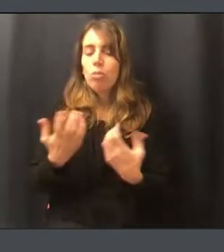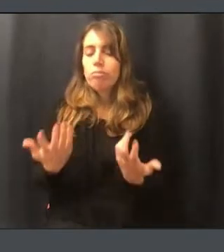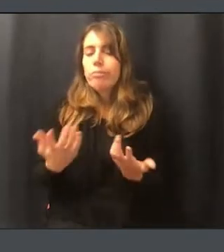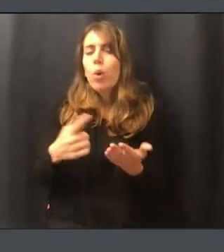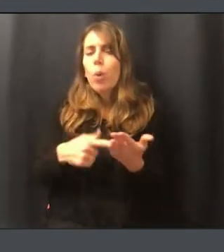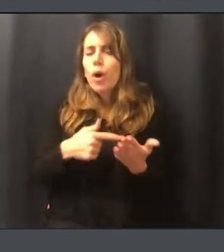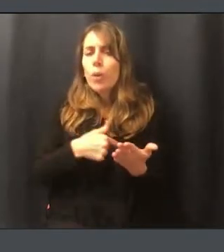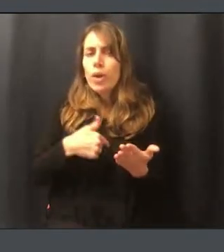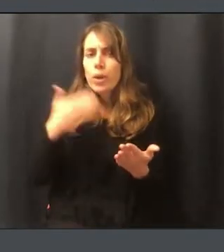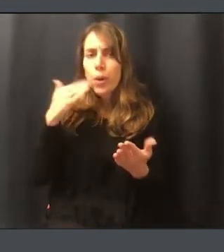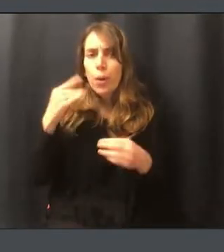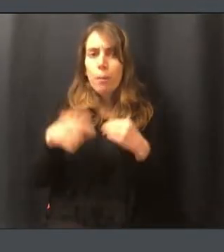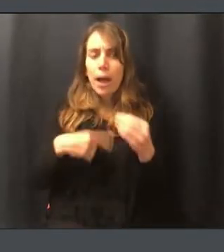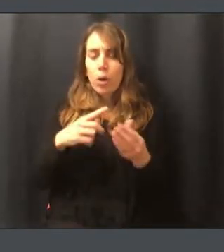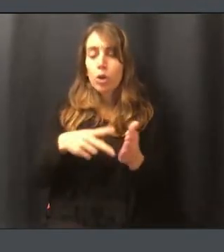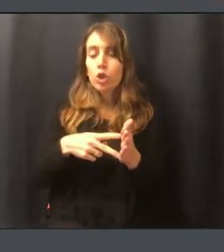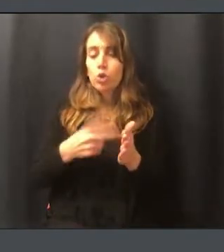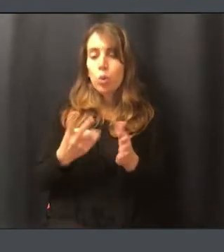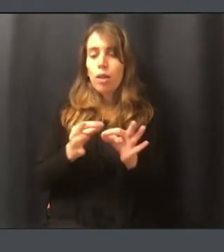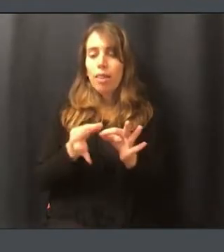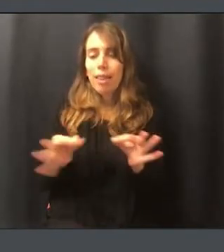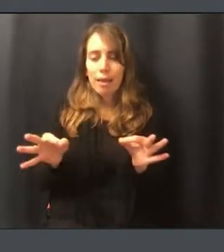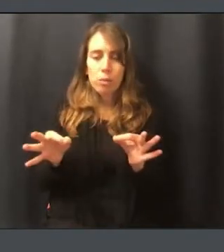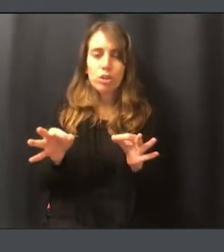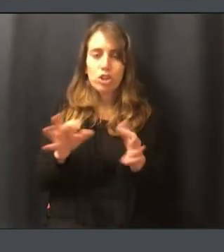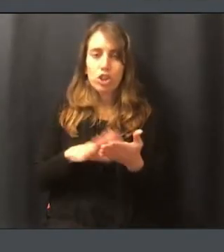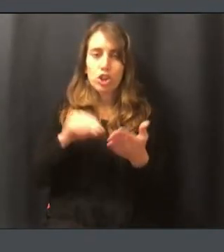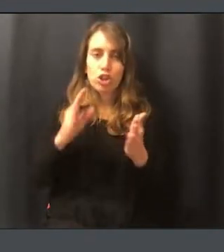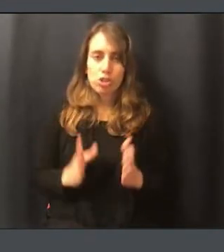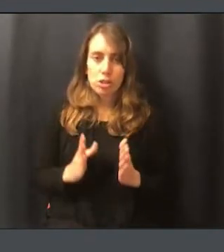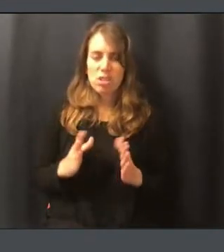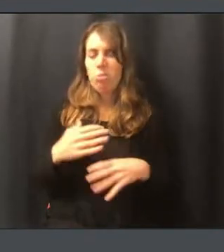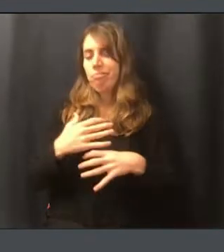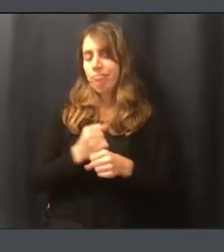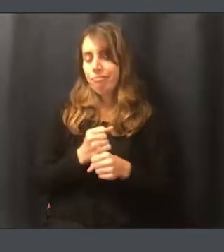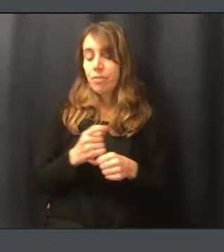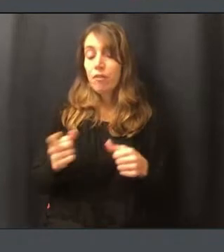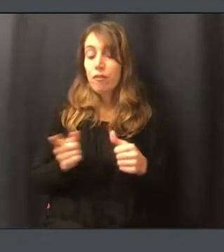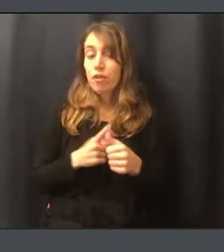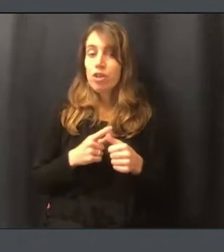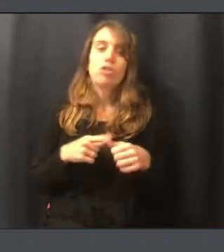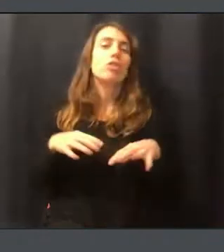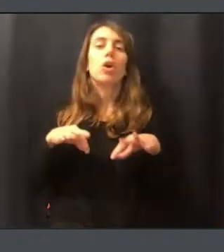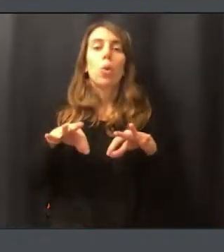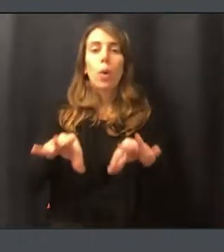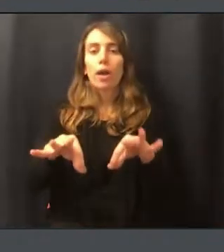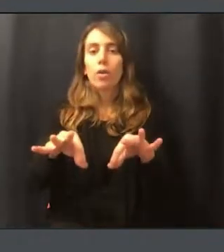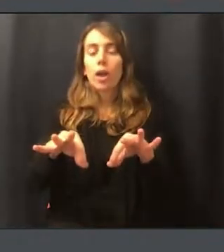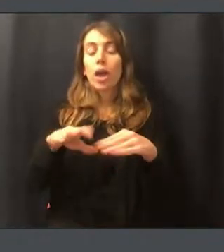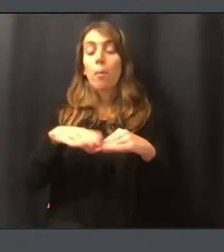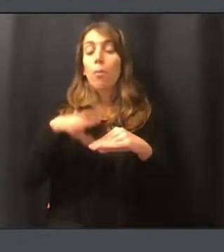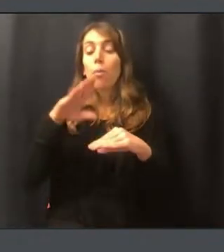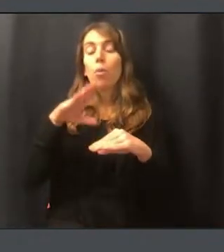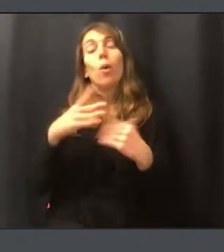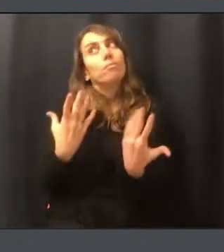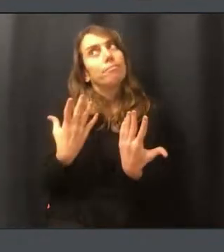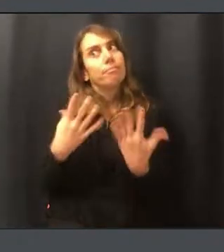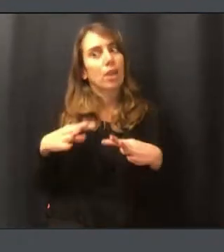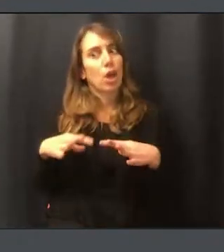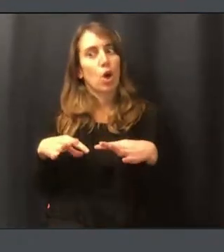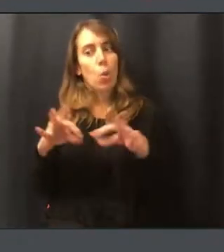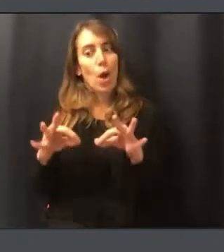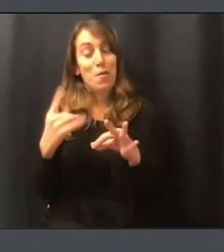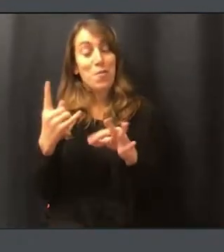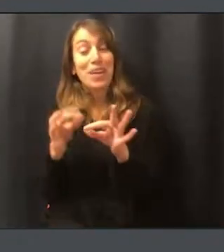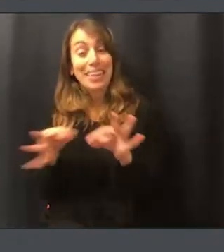to summarize it. First, acquiring one language. Acquiring one language is a complex